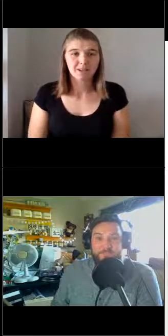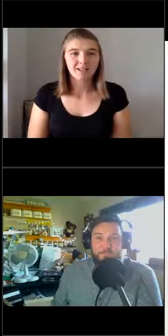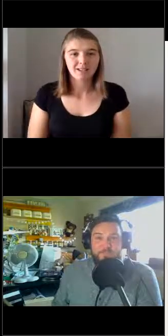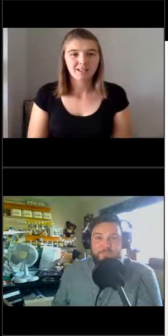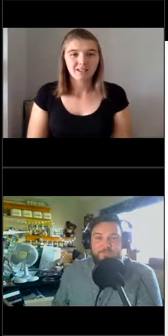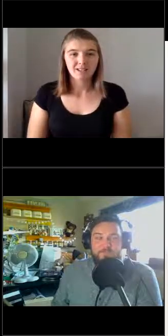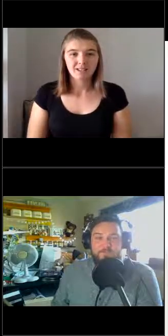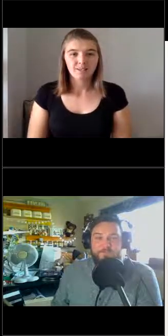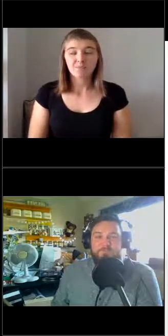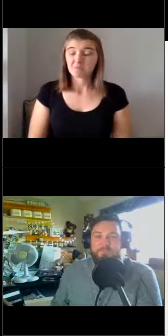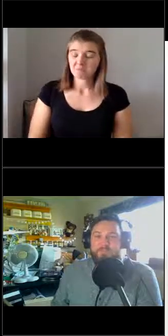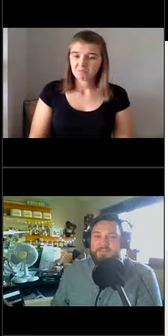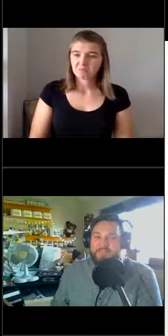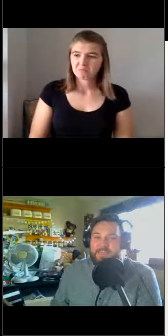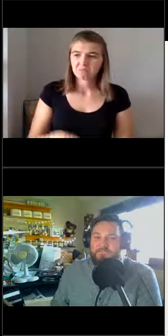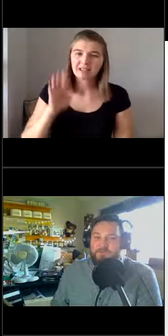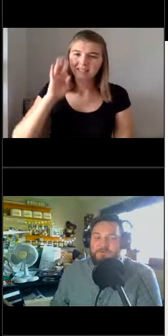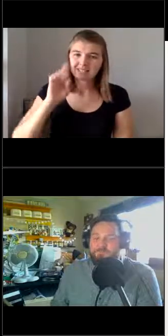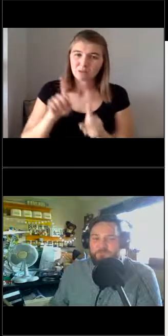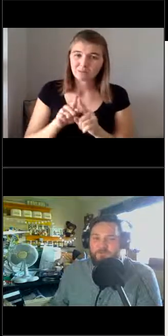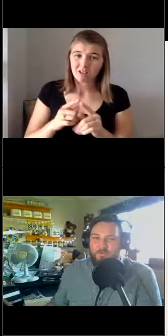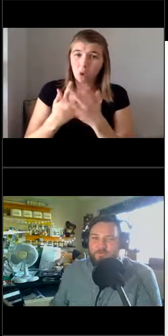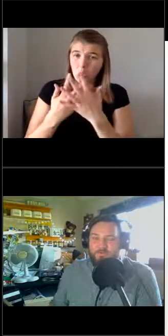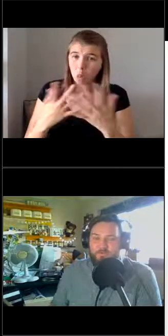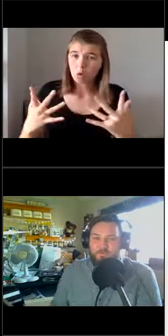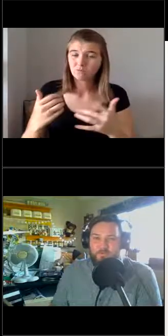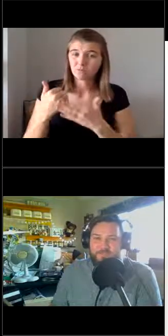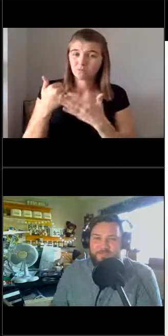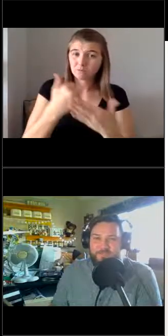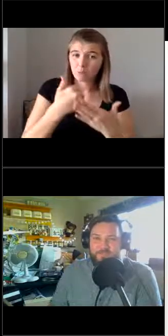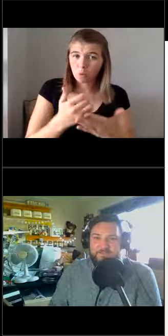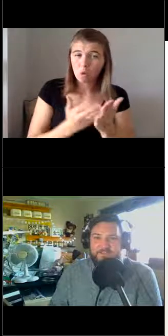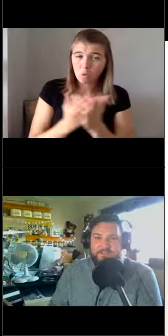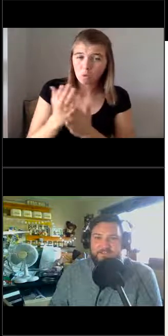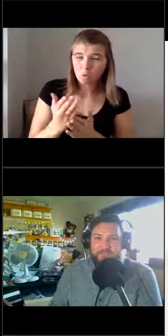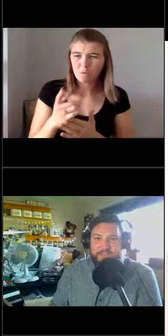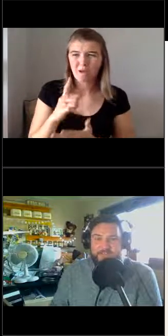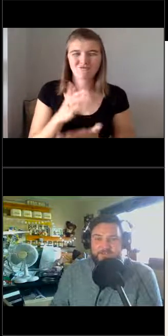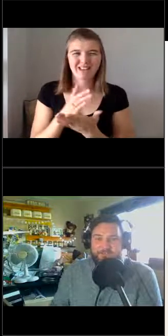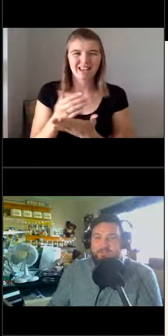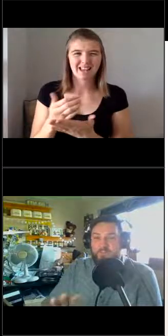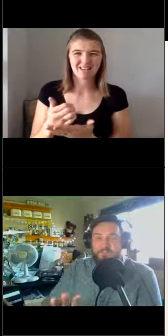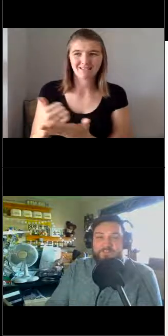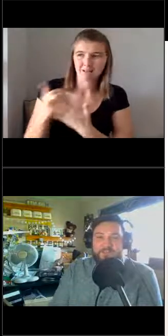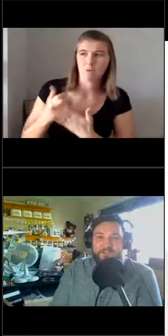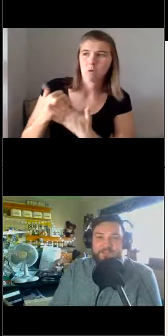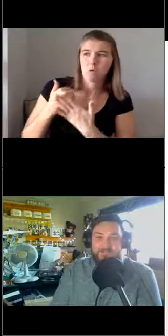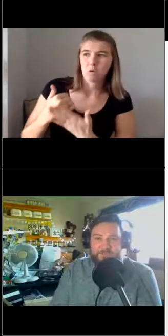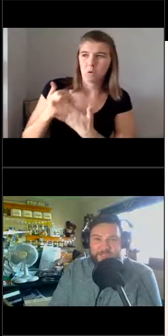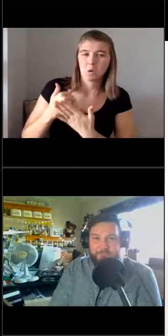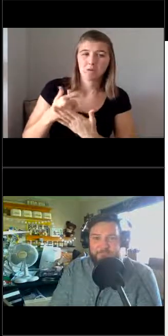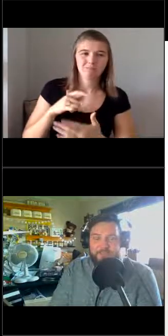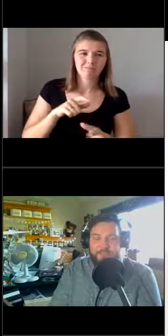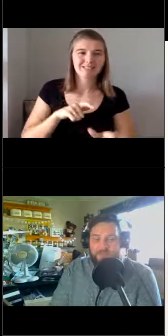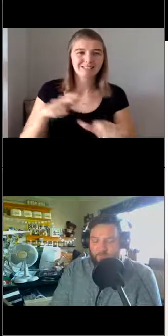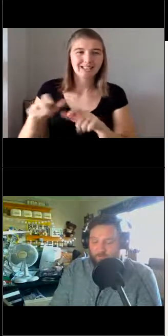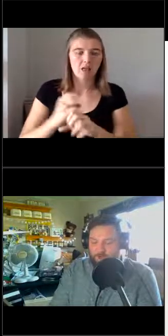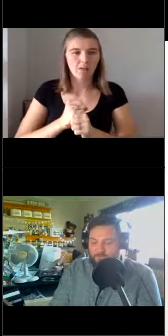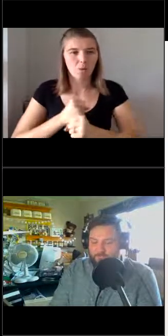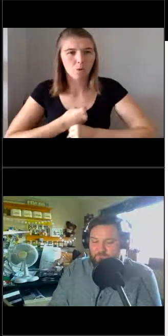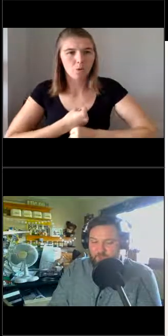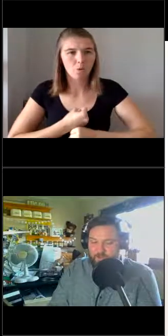of support through this, but even with all the support in the world, it's still really stressful. Now, we've just heard from Sam